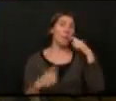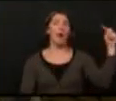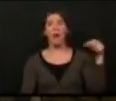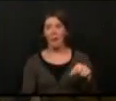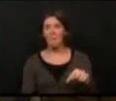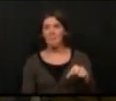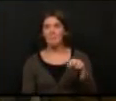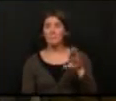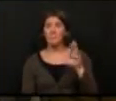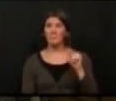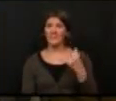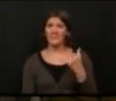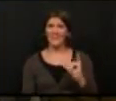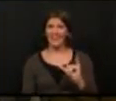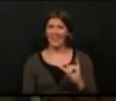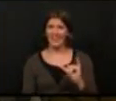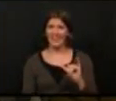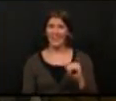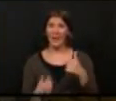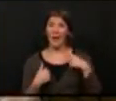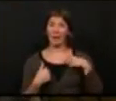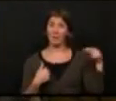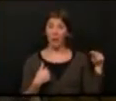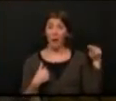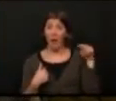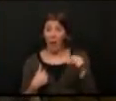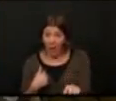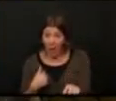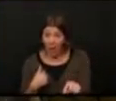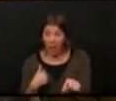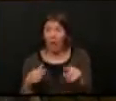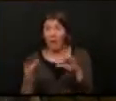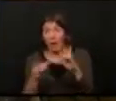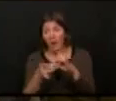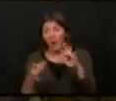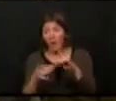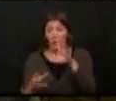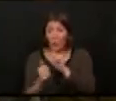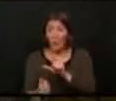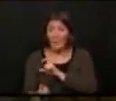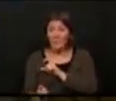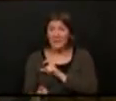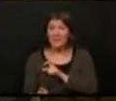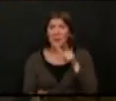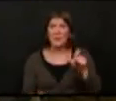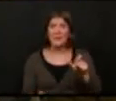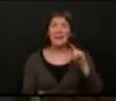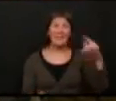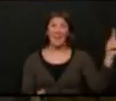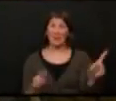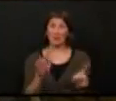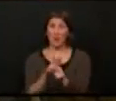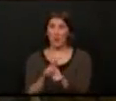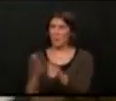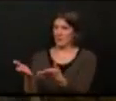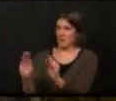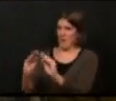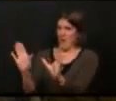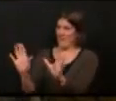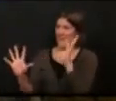But there's no necessity to bring me down there. It's quite obvious what's going on, that this is way out of